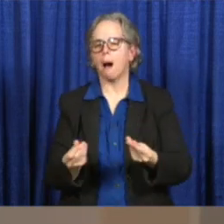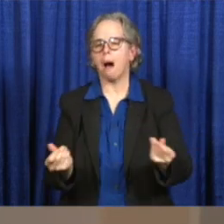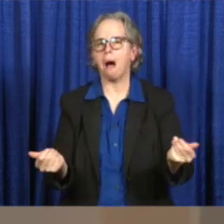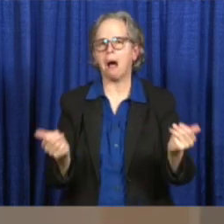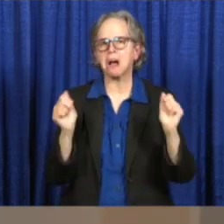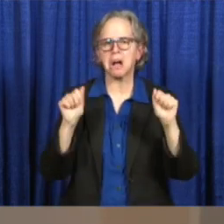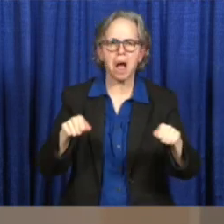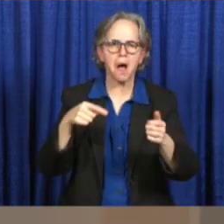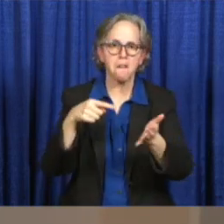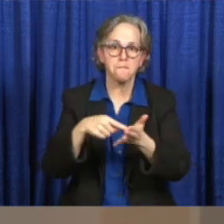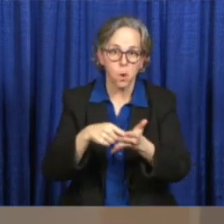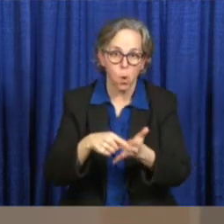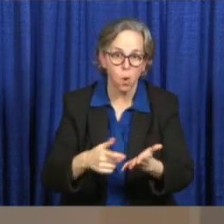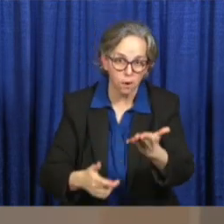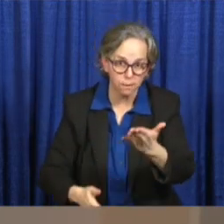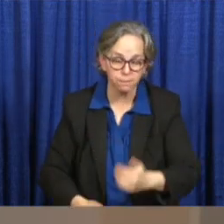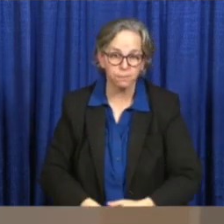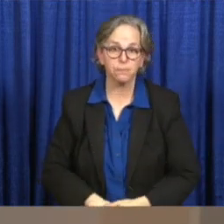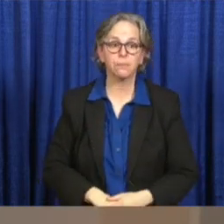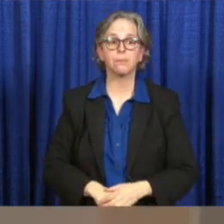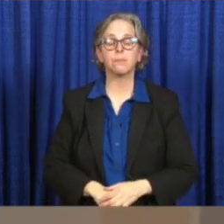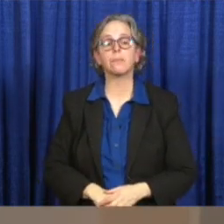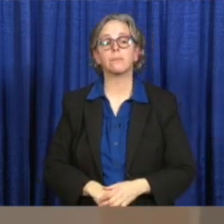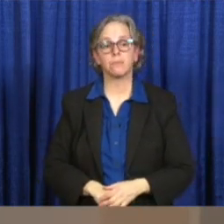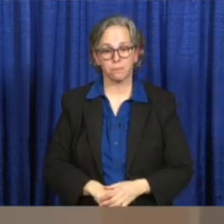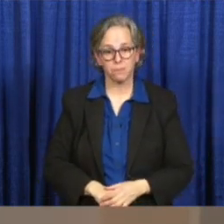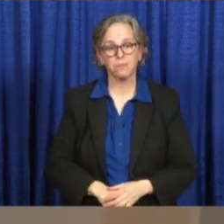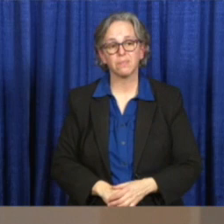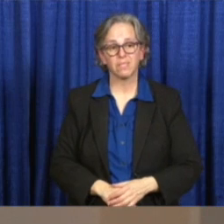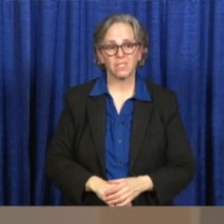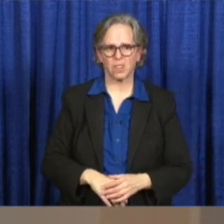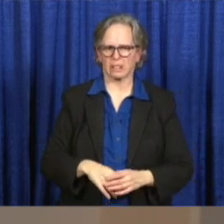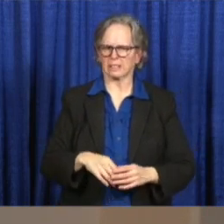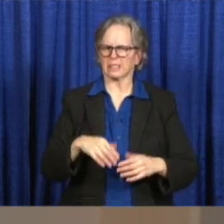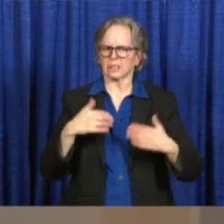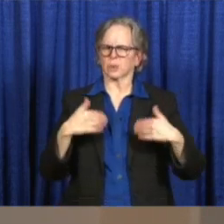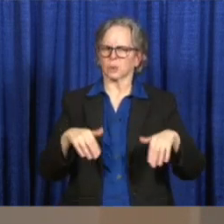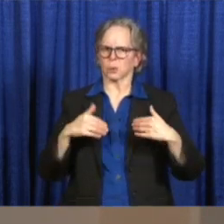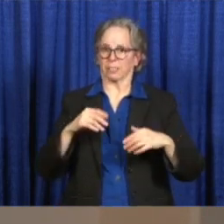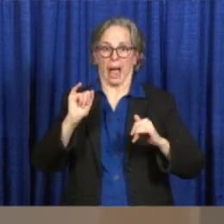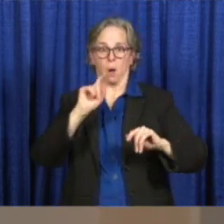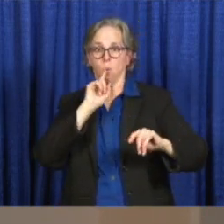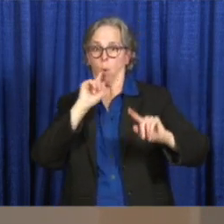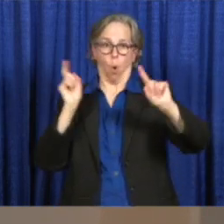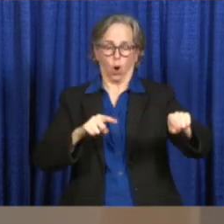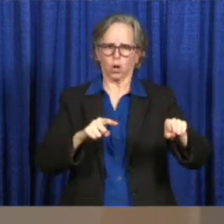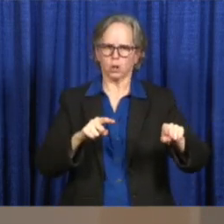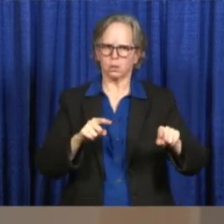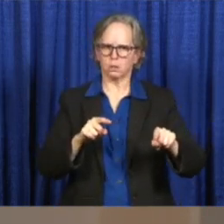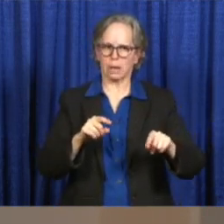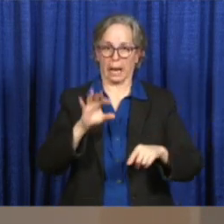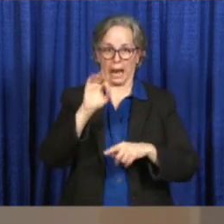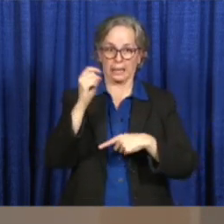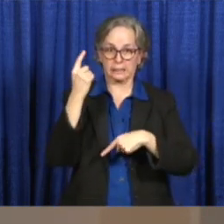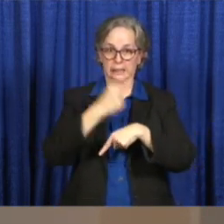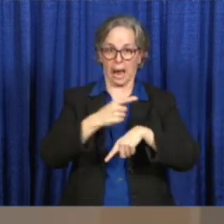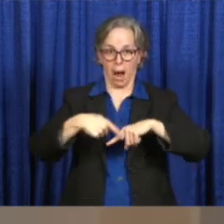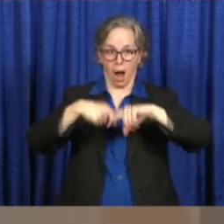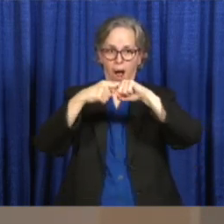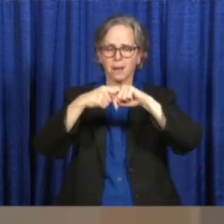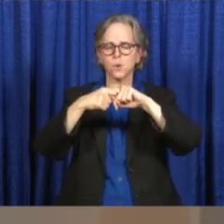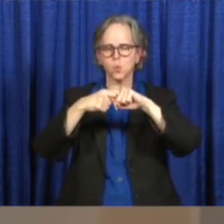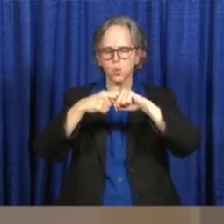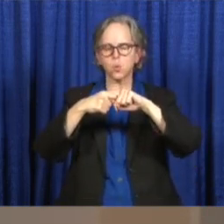coronavirus spread. This will, frankly, this will have a